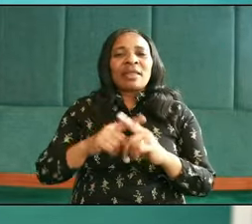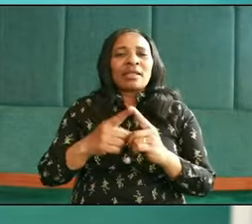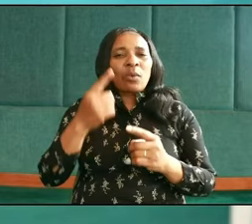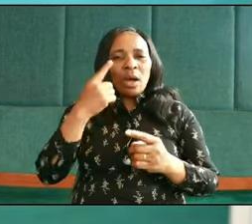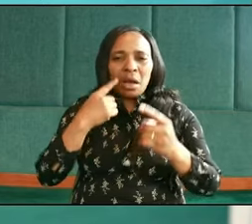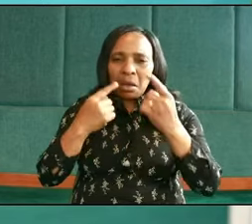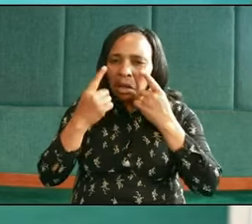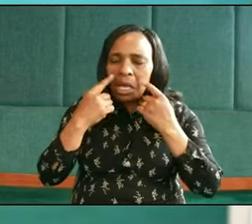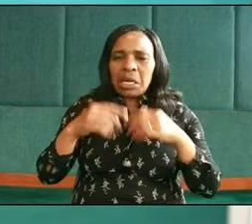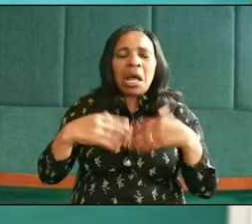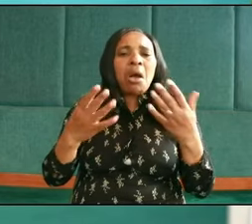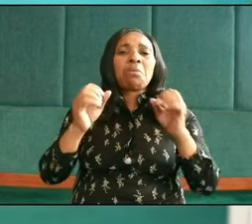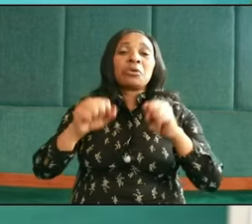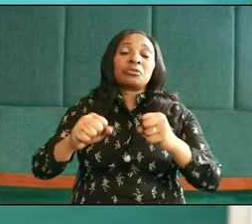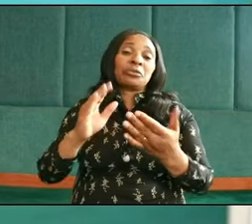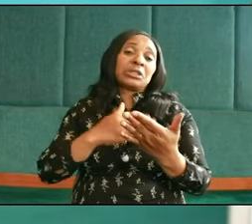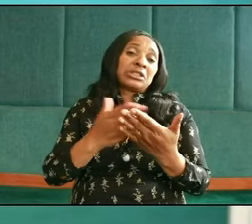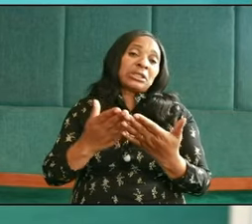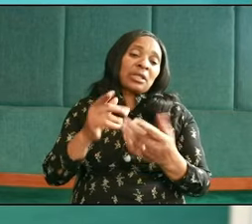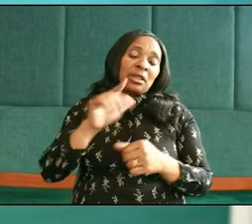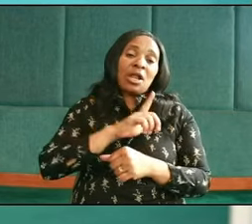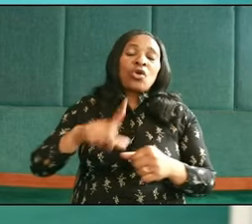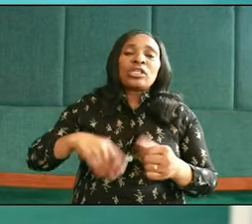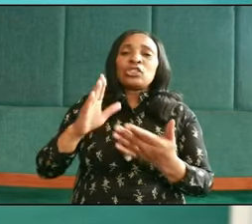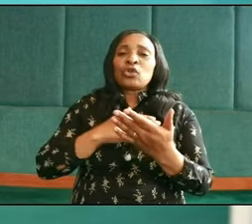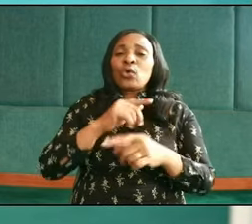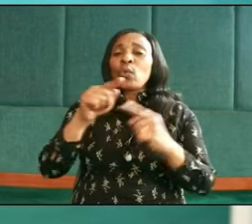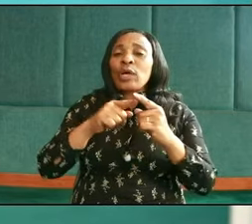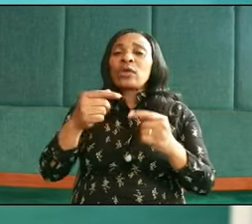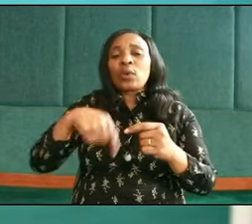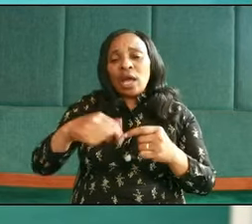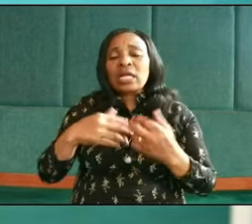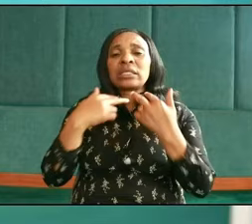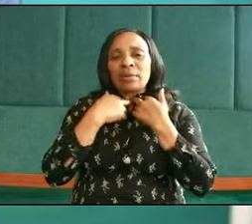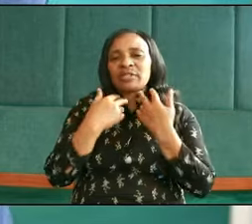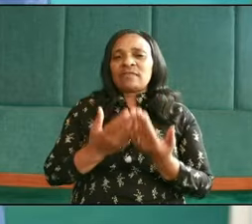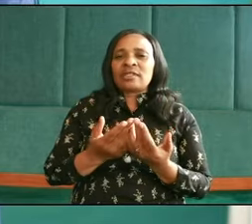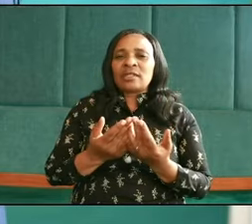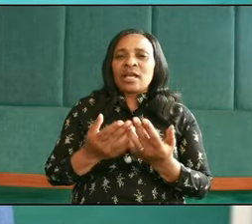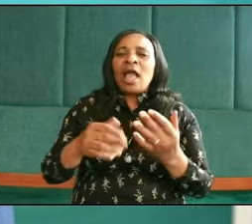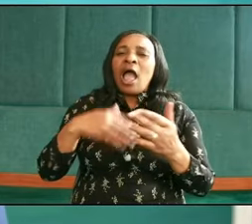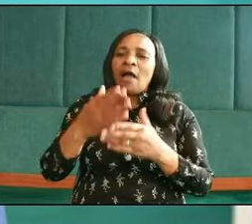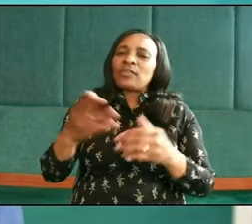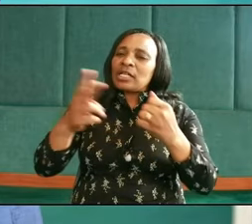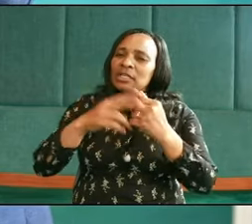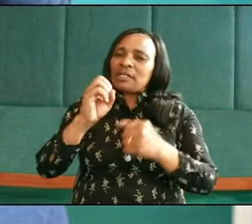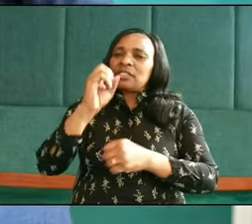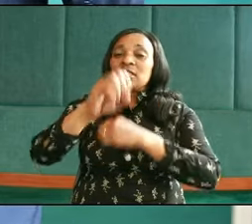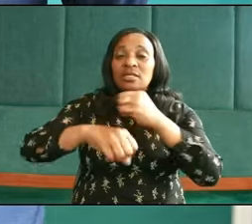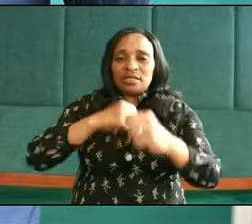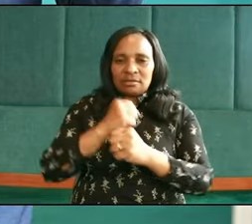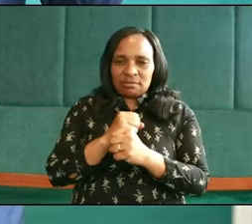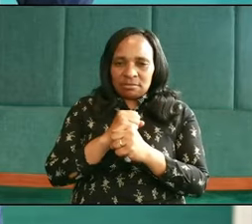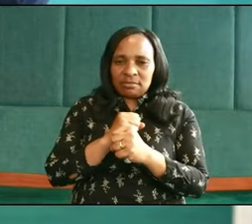we sing the Lord's song in a foreign land? Then after coming back after 70 years,